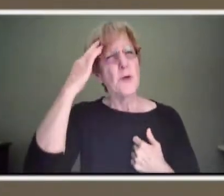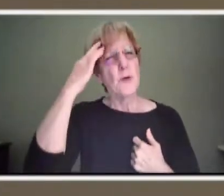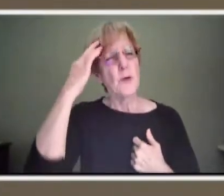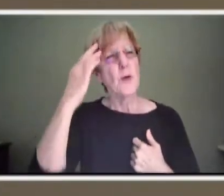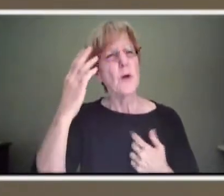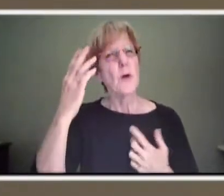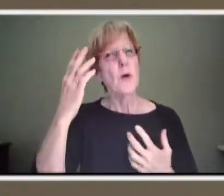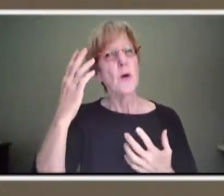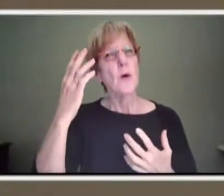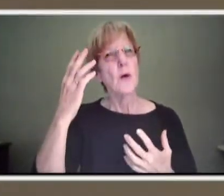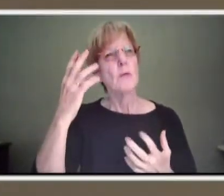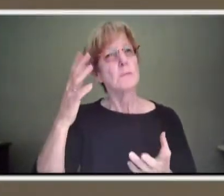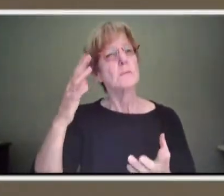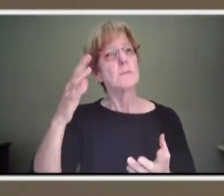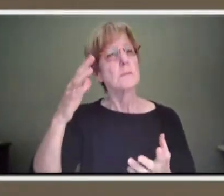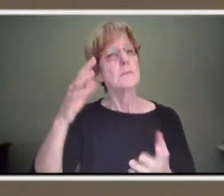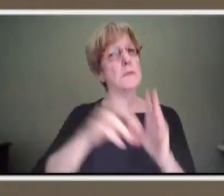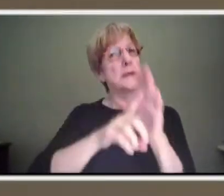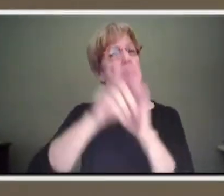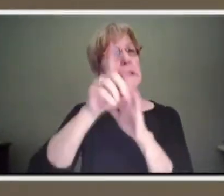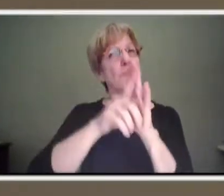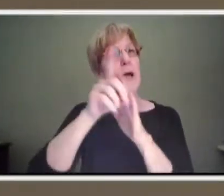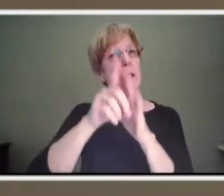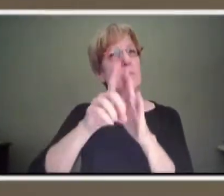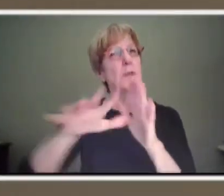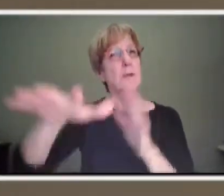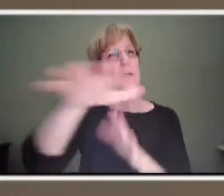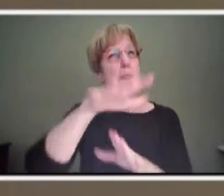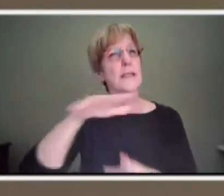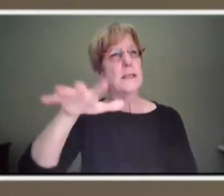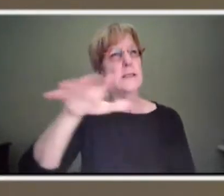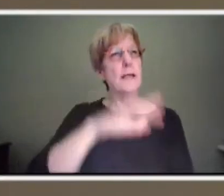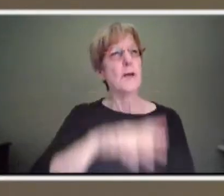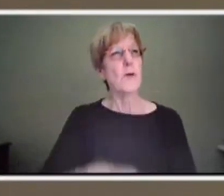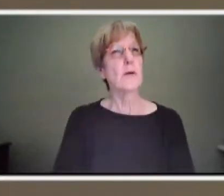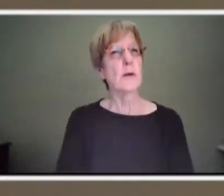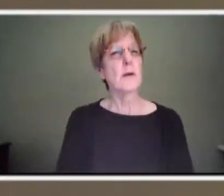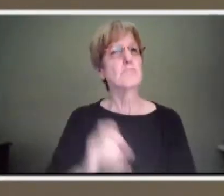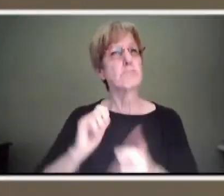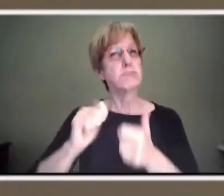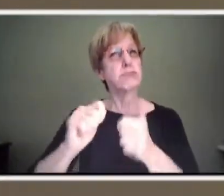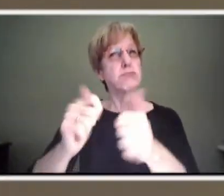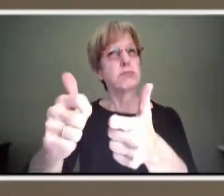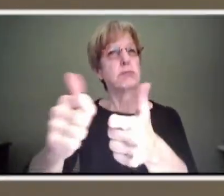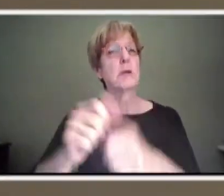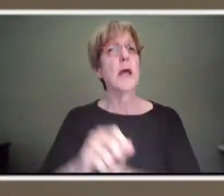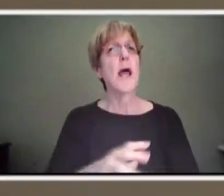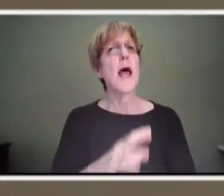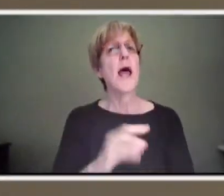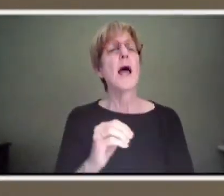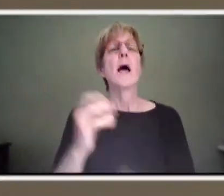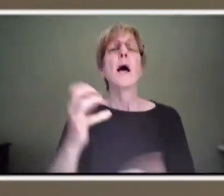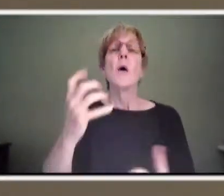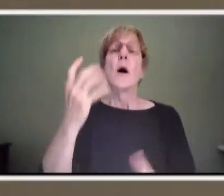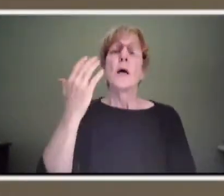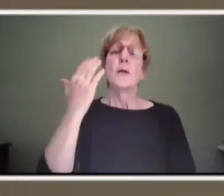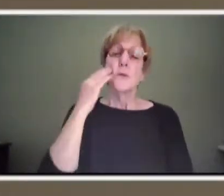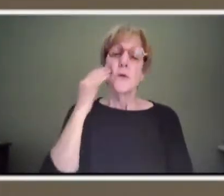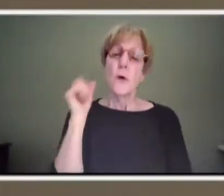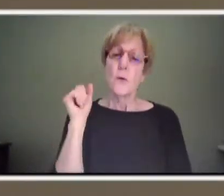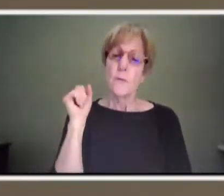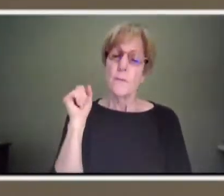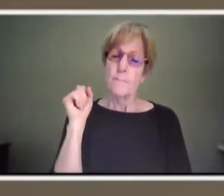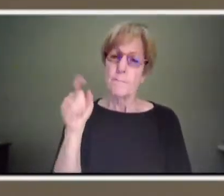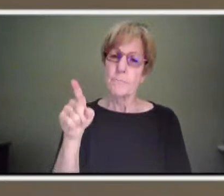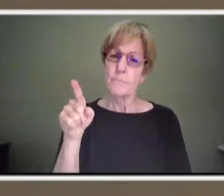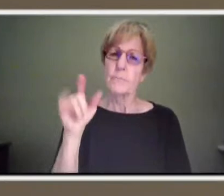of development in this area, Mr. Patton, and I wanted to know if there